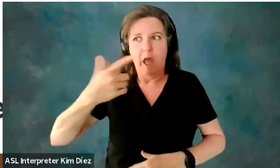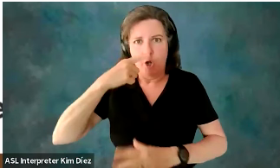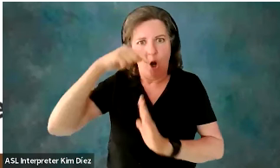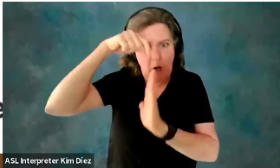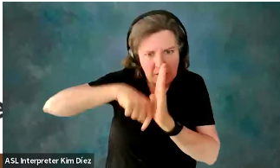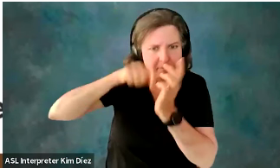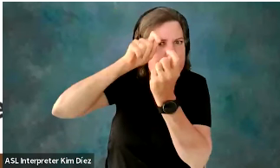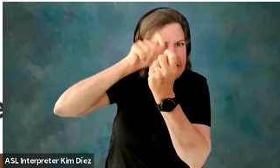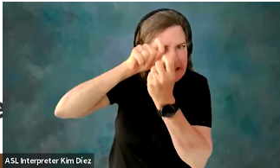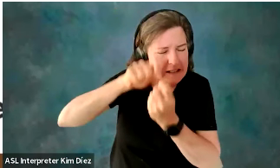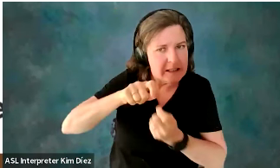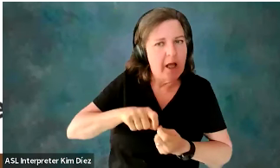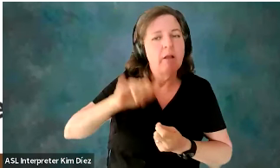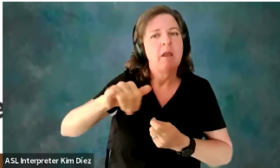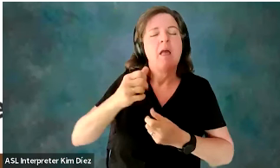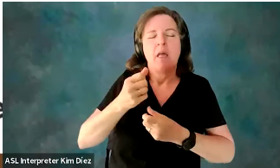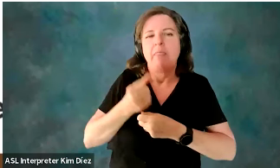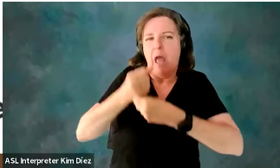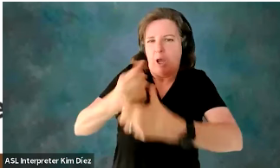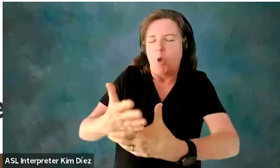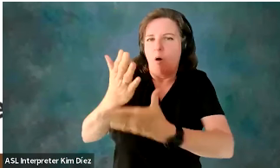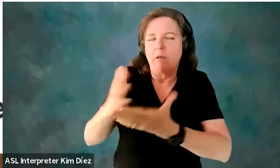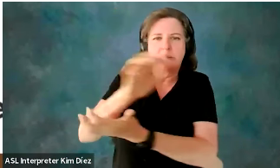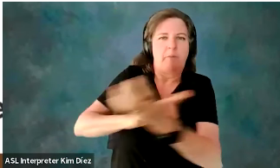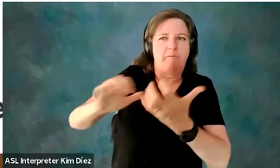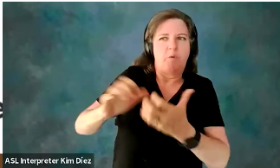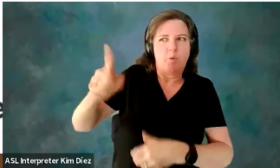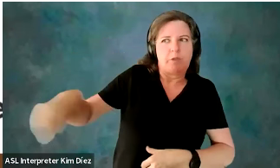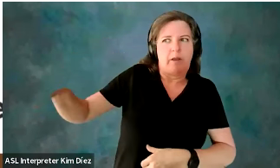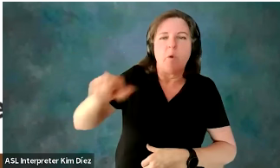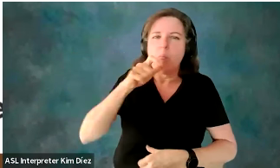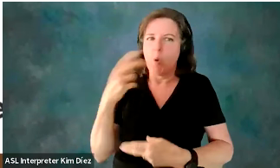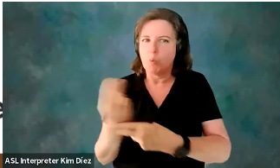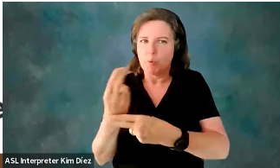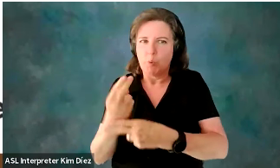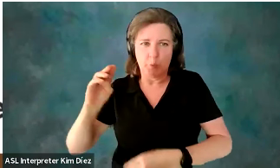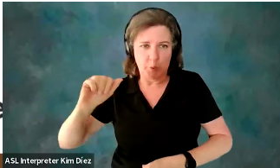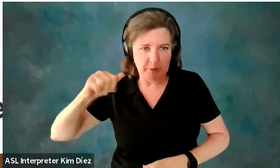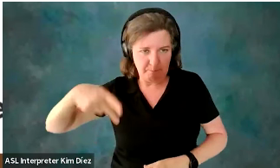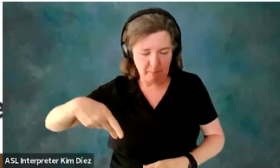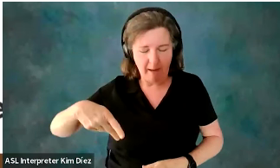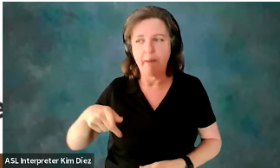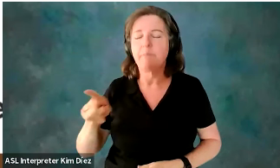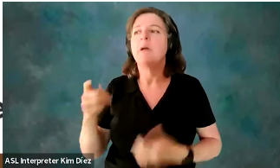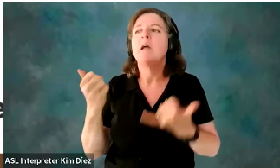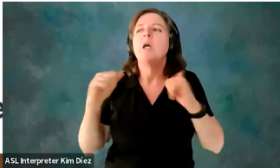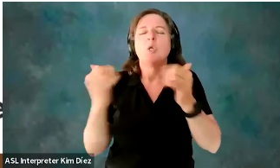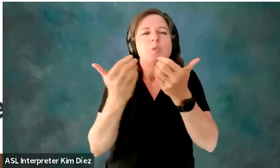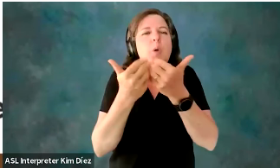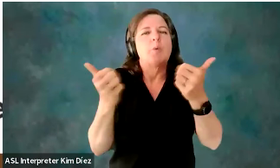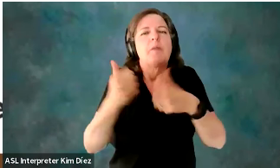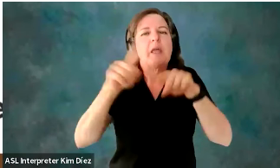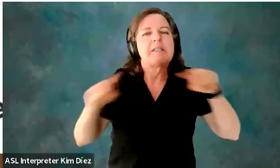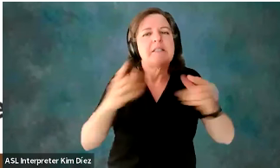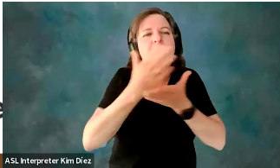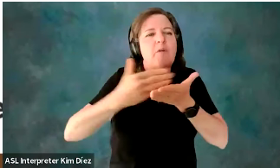detailed, that would lead to confusion of the user. So we tried to separate these segments